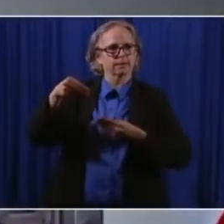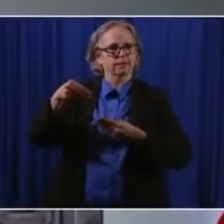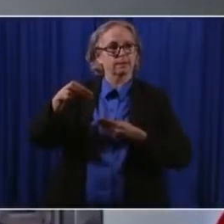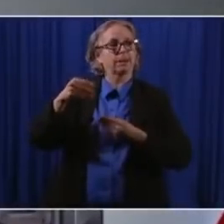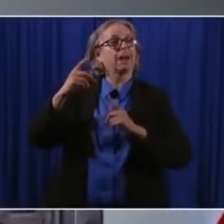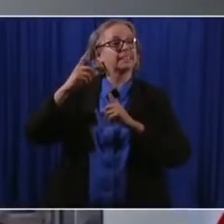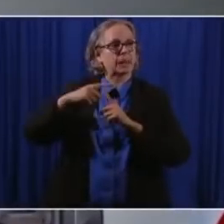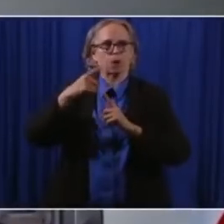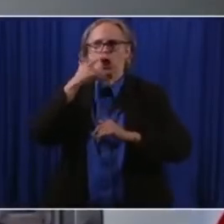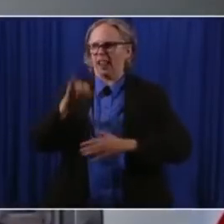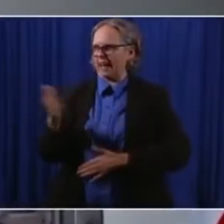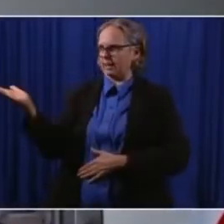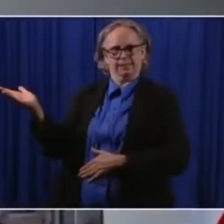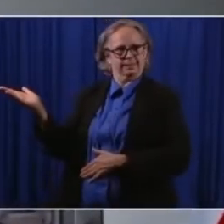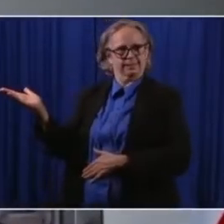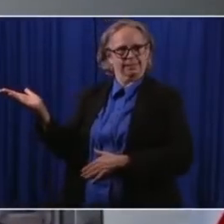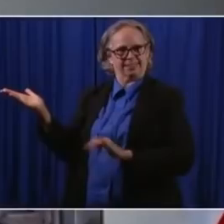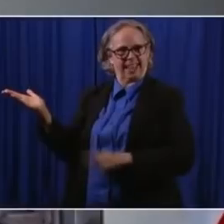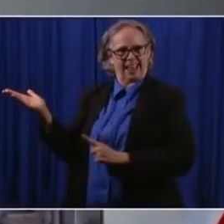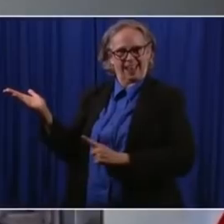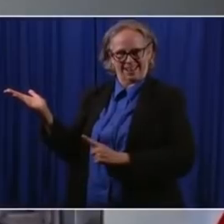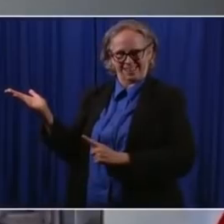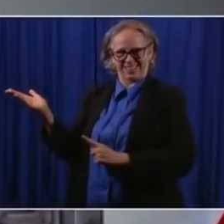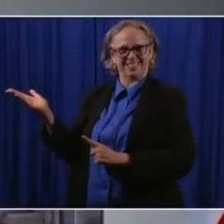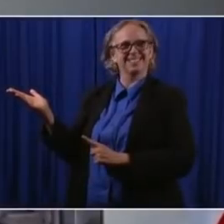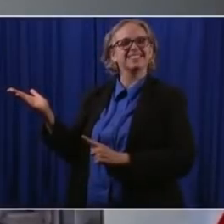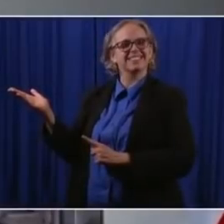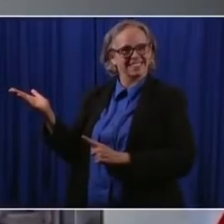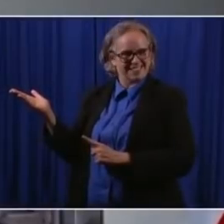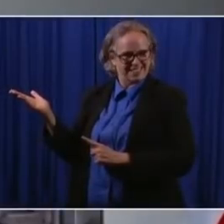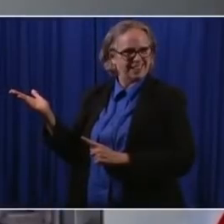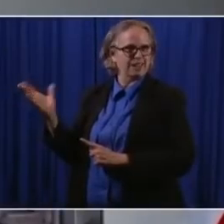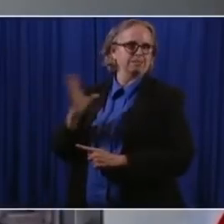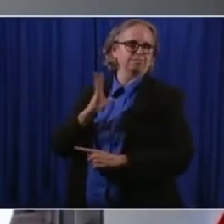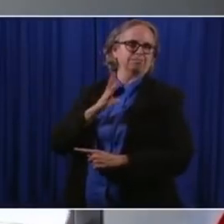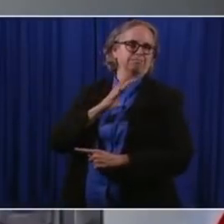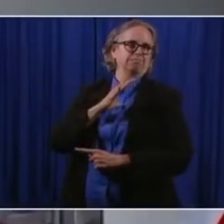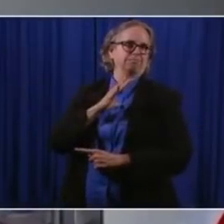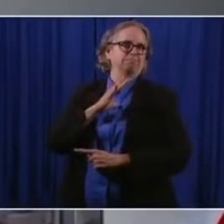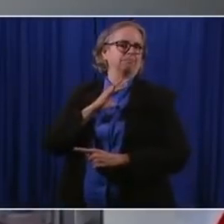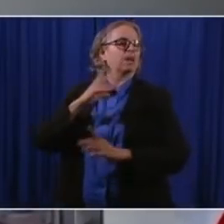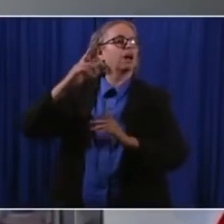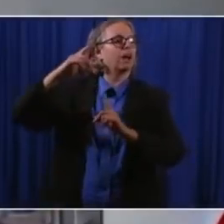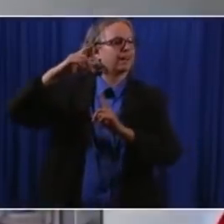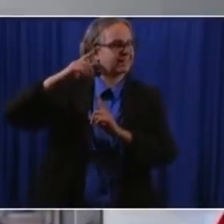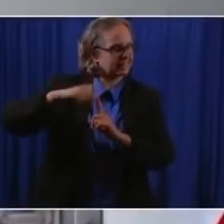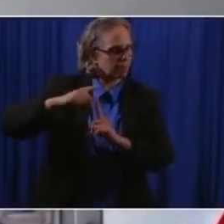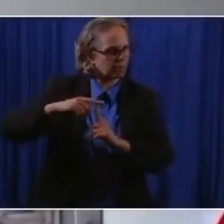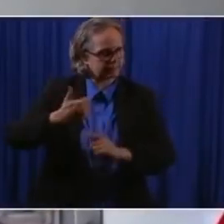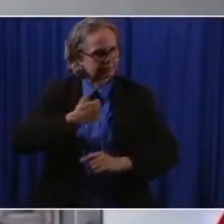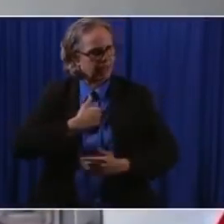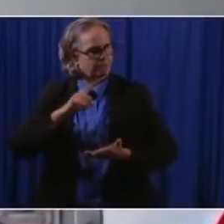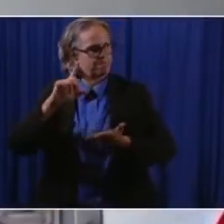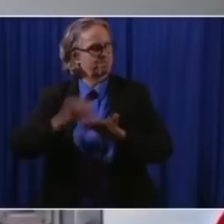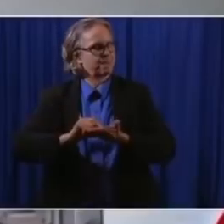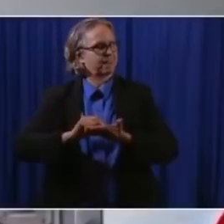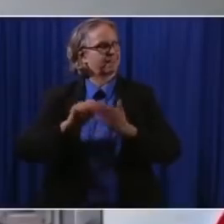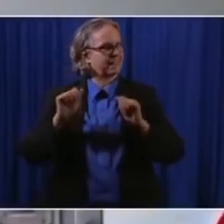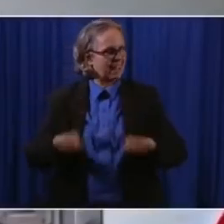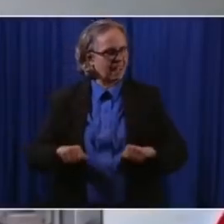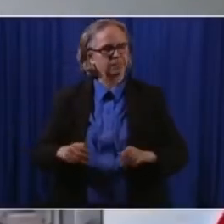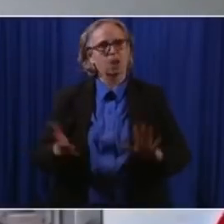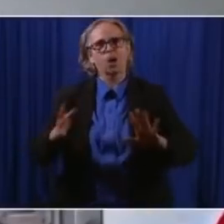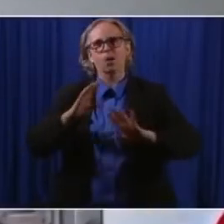printed. And this is what it looks like so that you know what we're talking about. Just another way that we're trying to improve